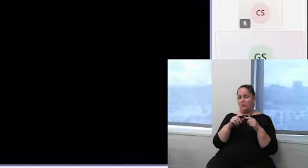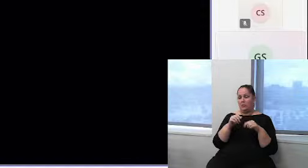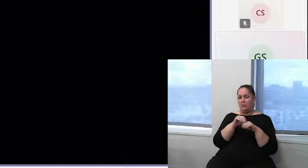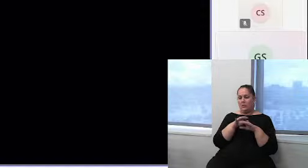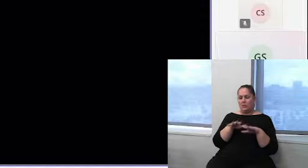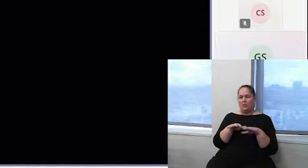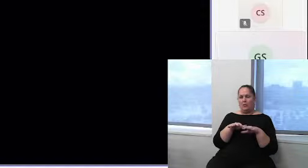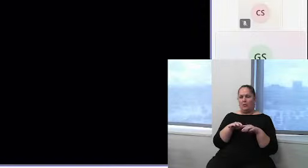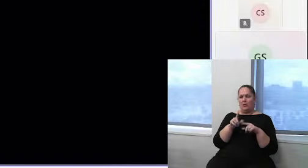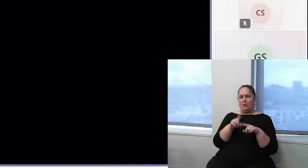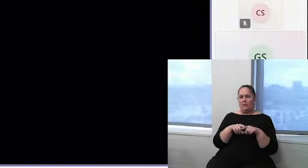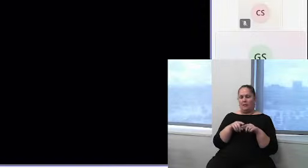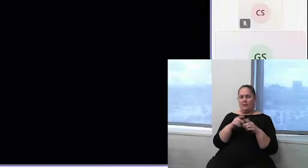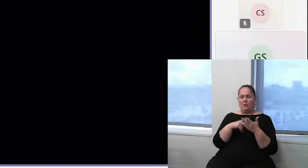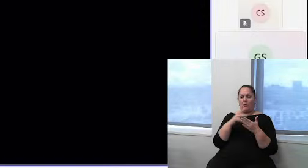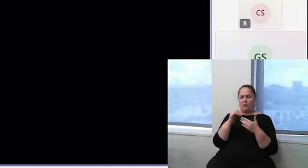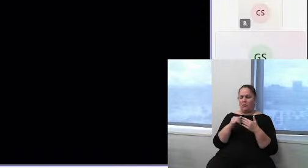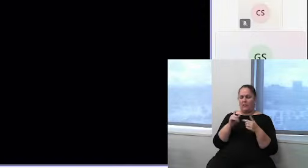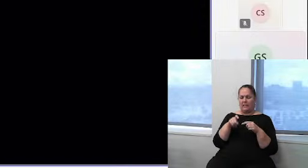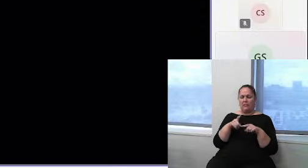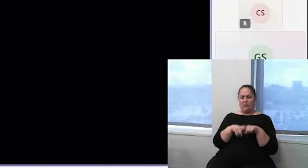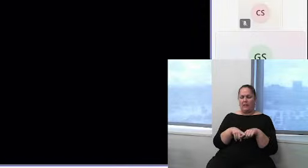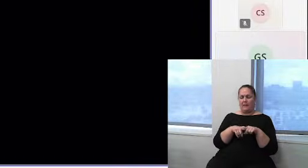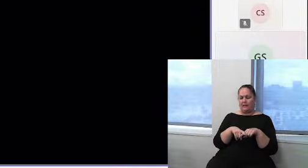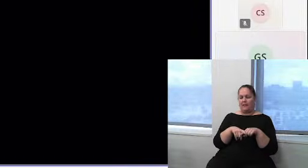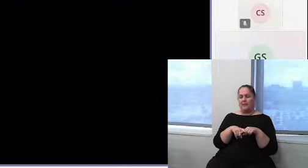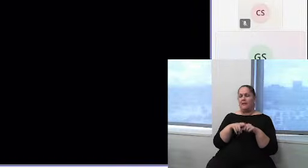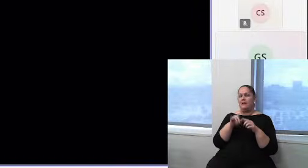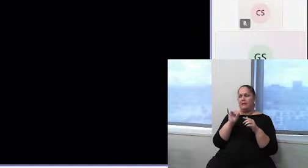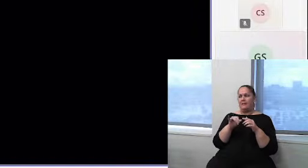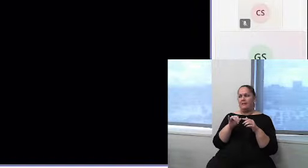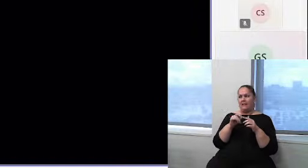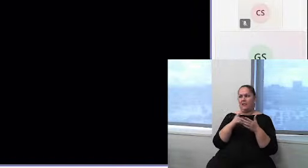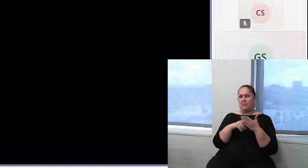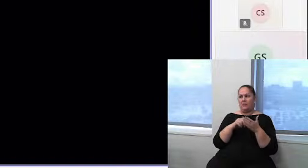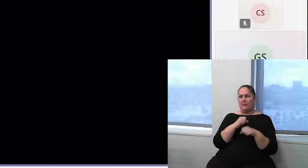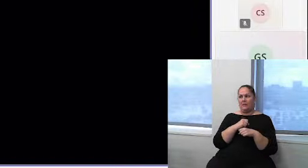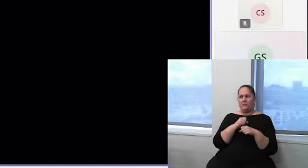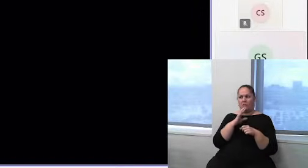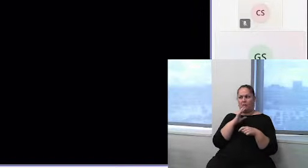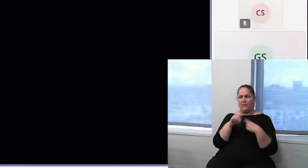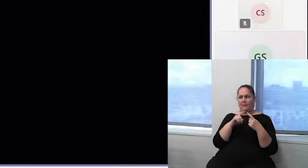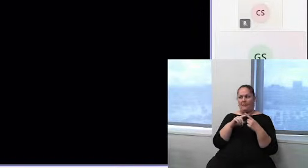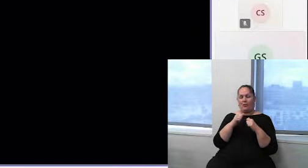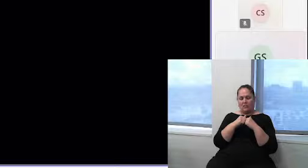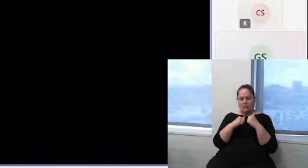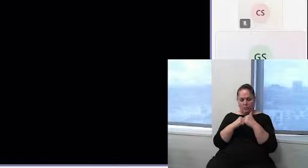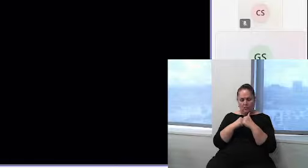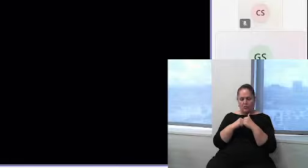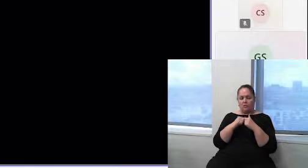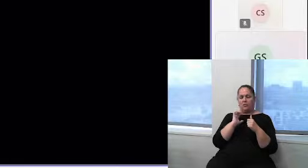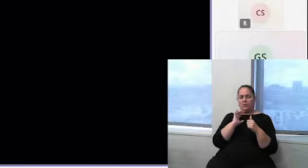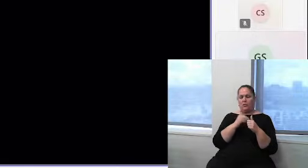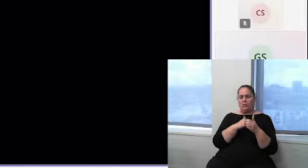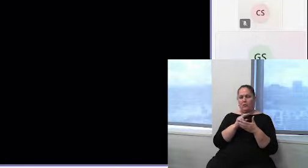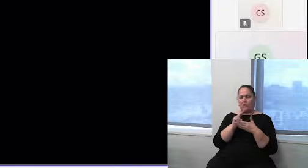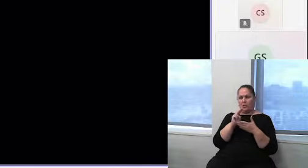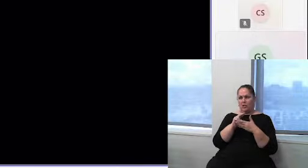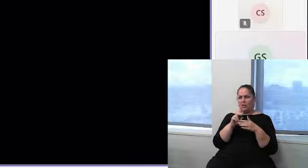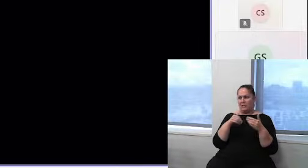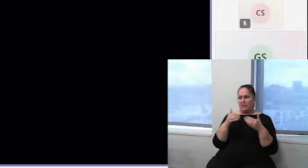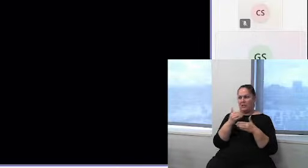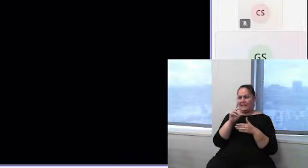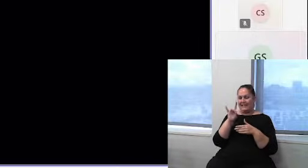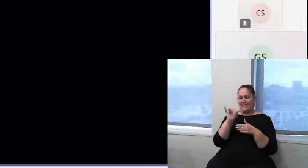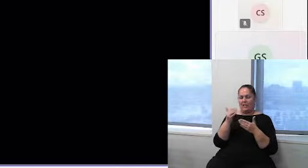structure view into what reliability, what projects need reliability. And that's what I'm making references, that they structure. We use